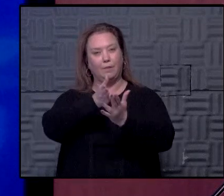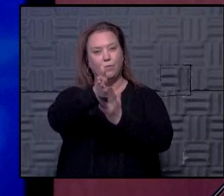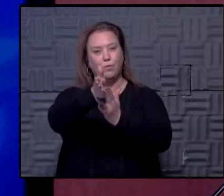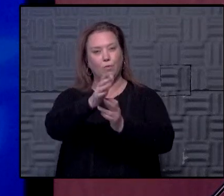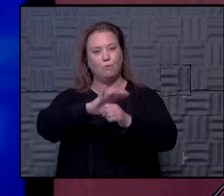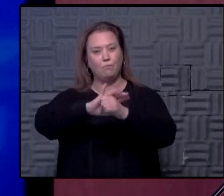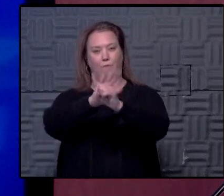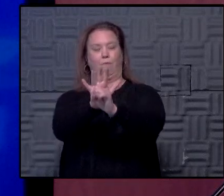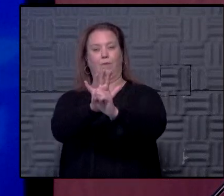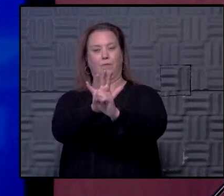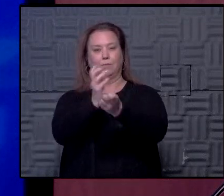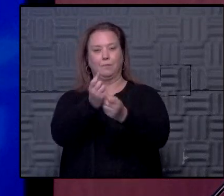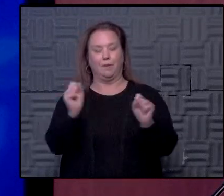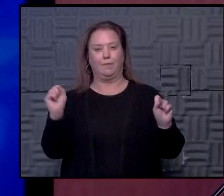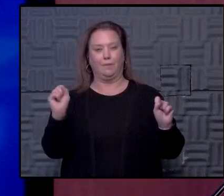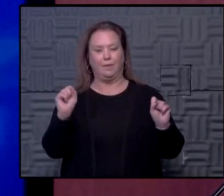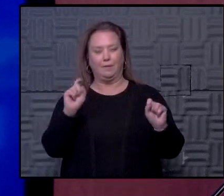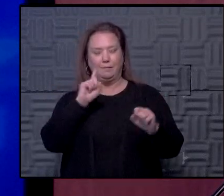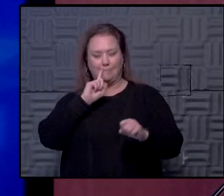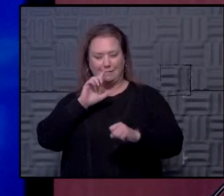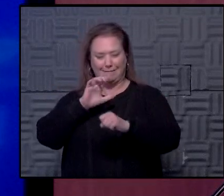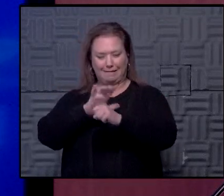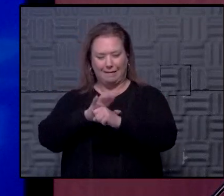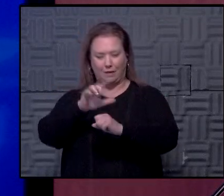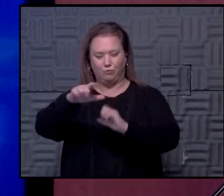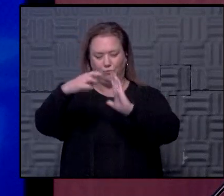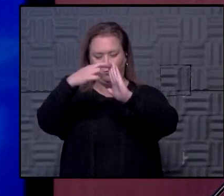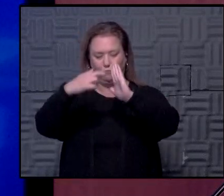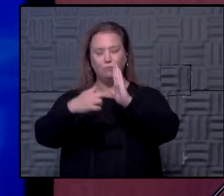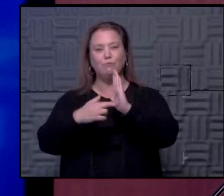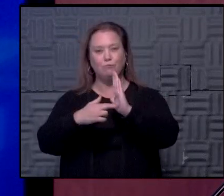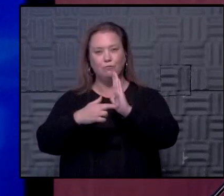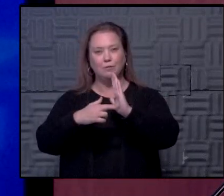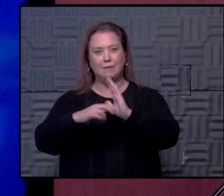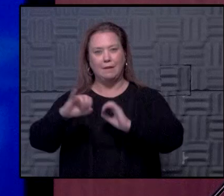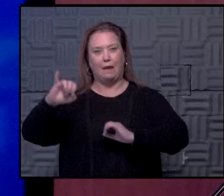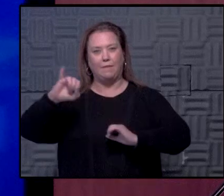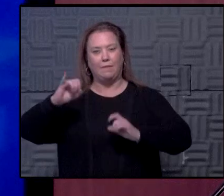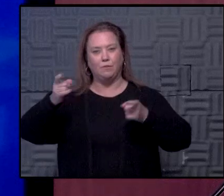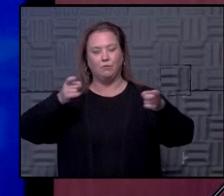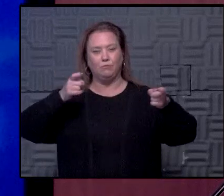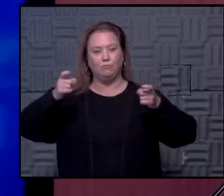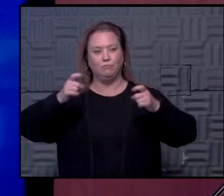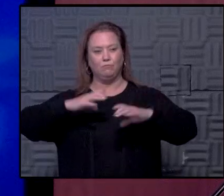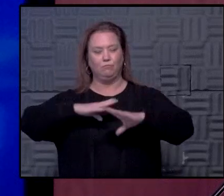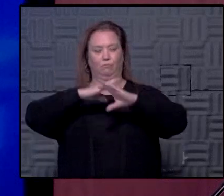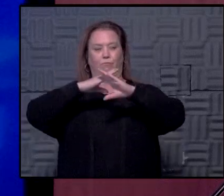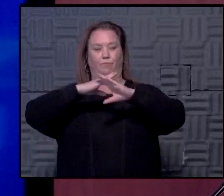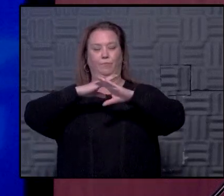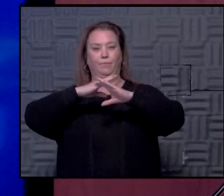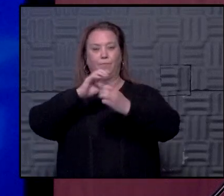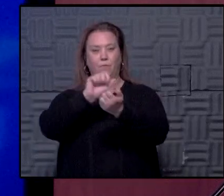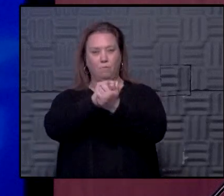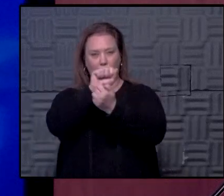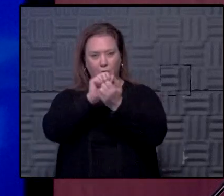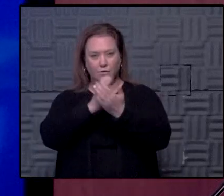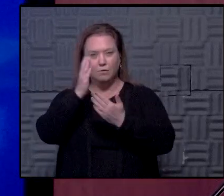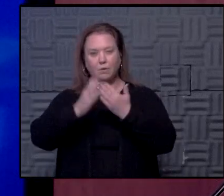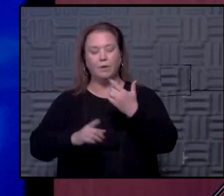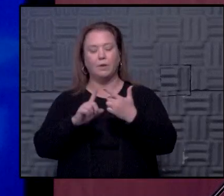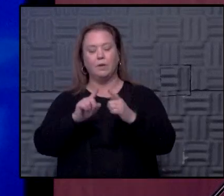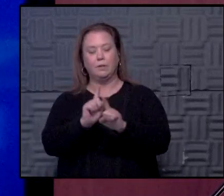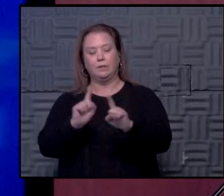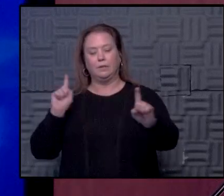COVID-19 safely. Dedication to the rules of infection prevention and control. Washing your hands, keeping